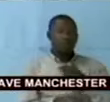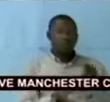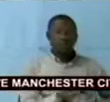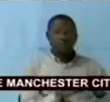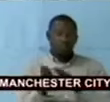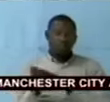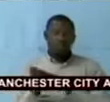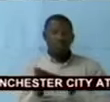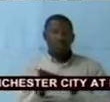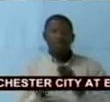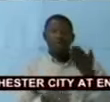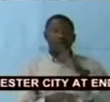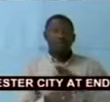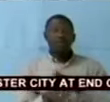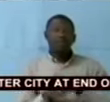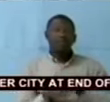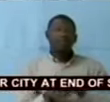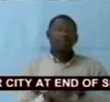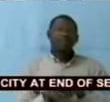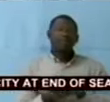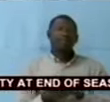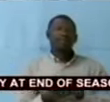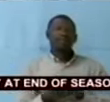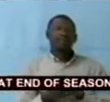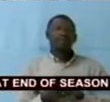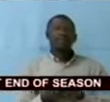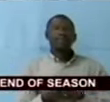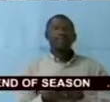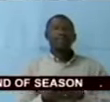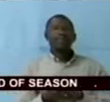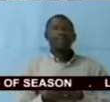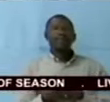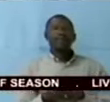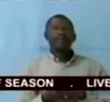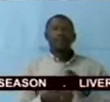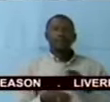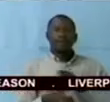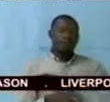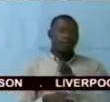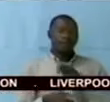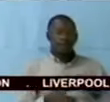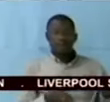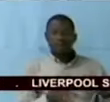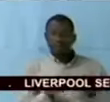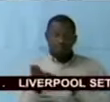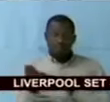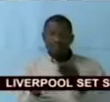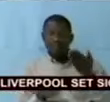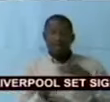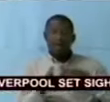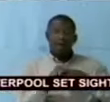the main from the barracks to